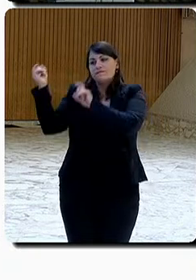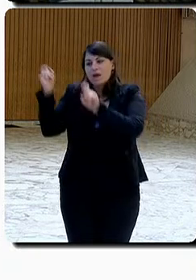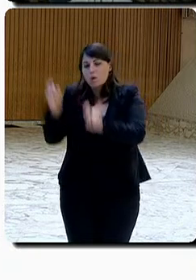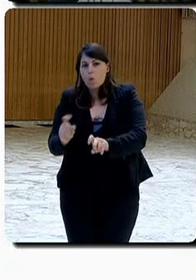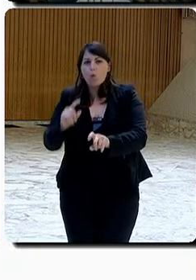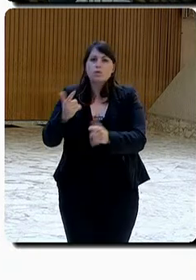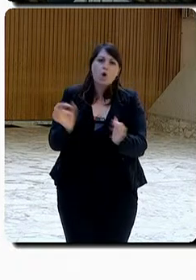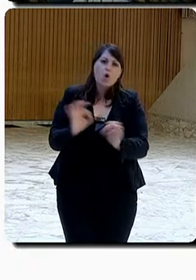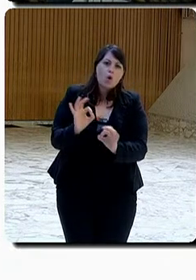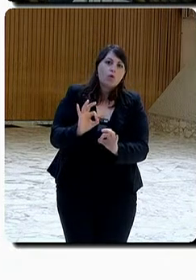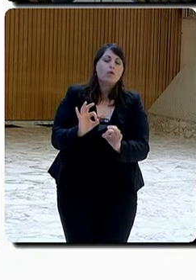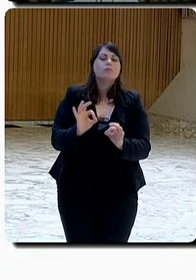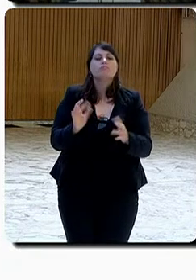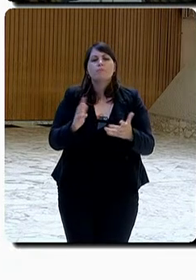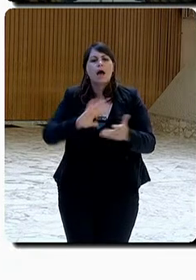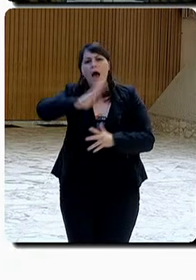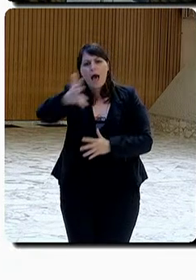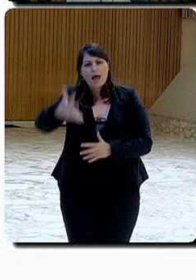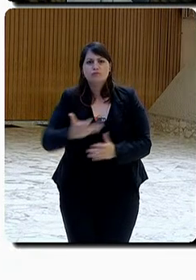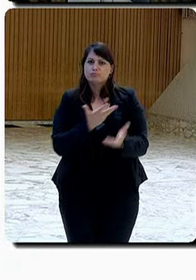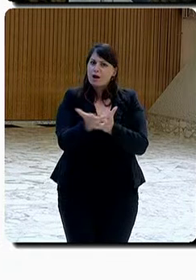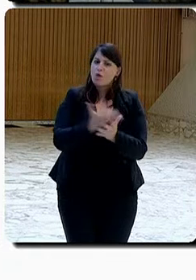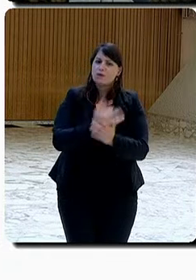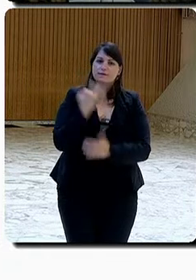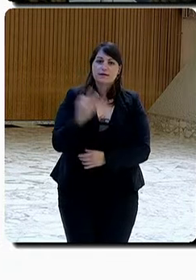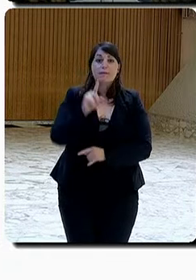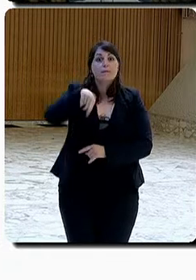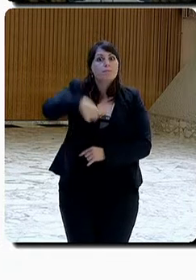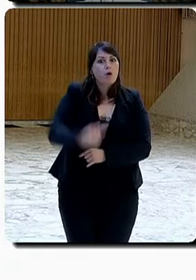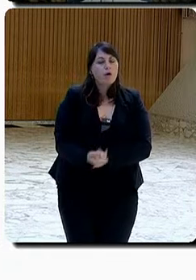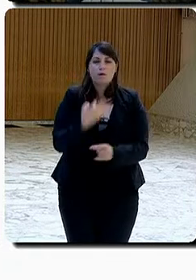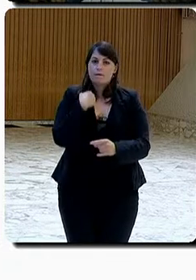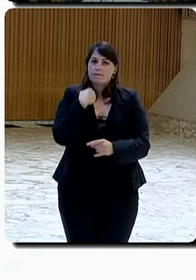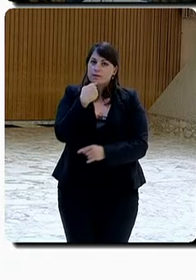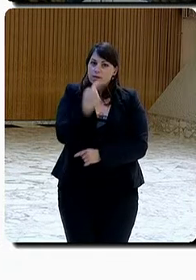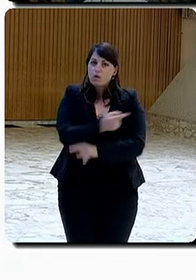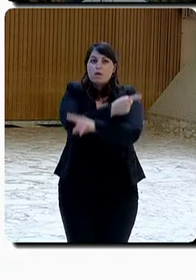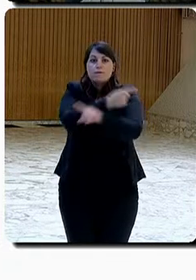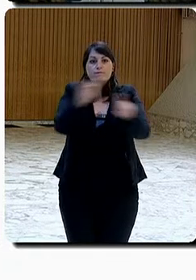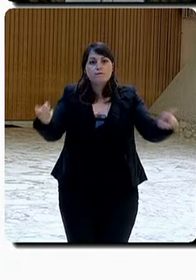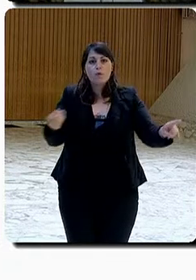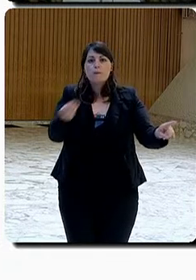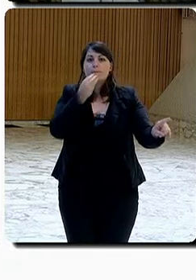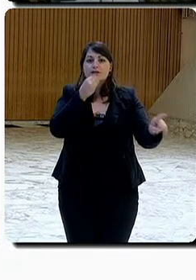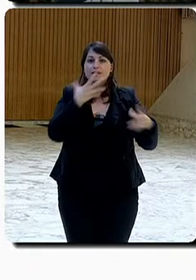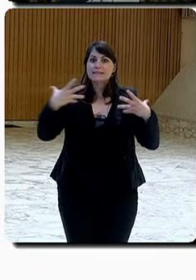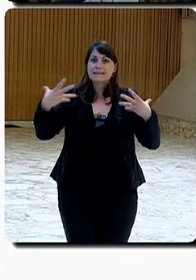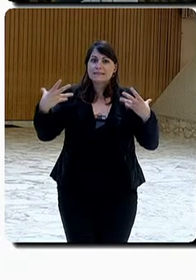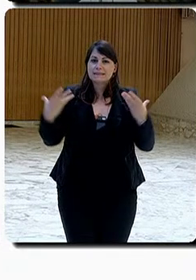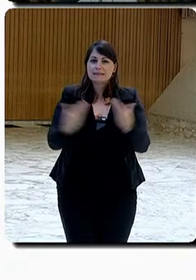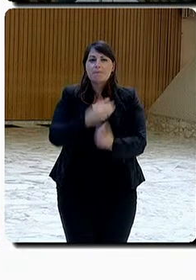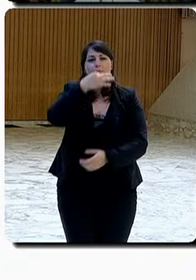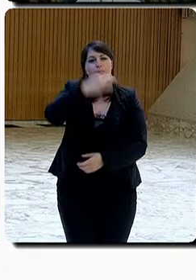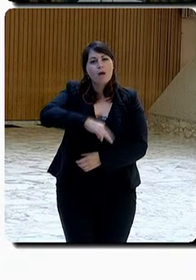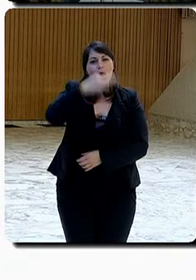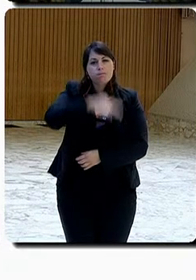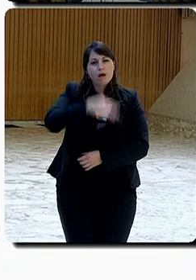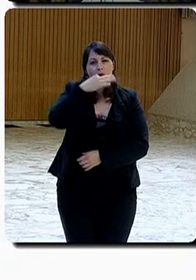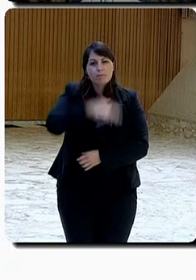often as possible, reclaim the dinner table with no smartphones.